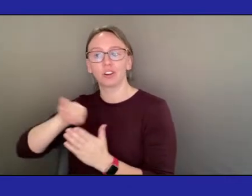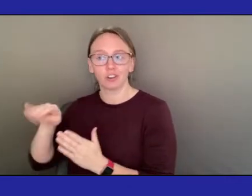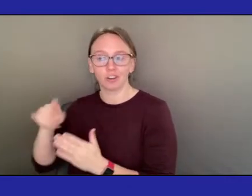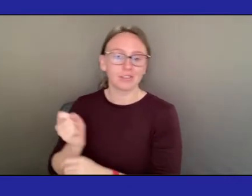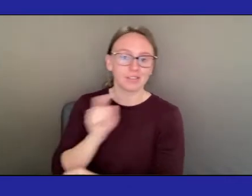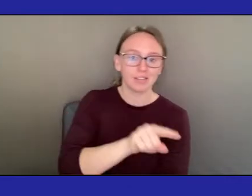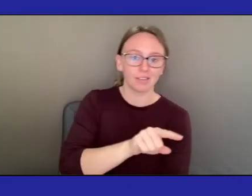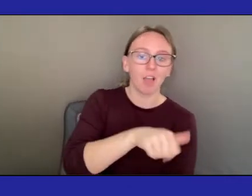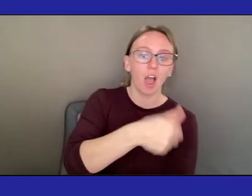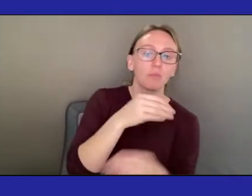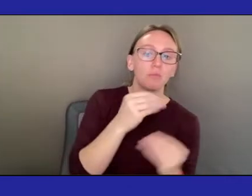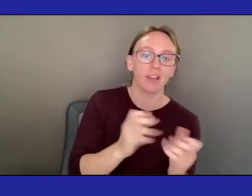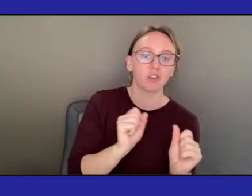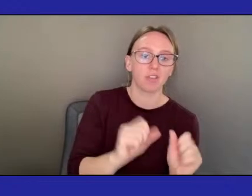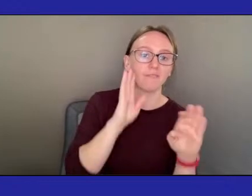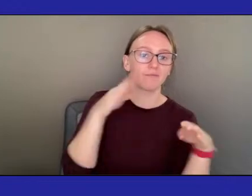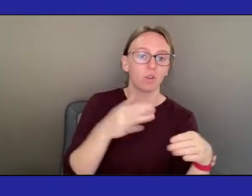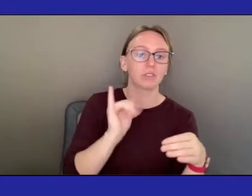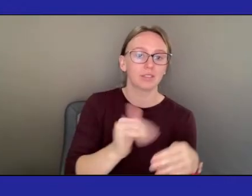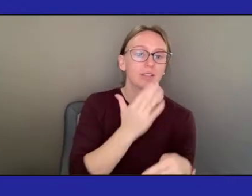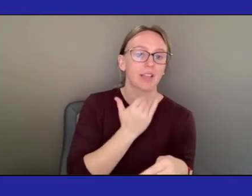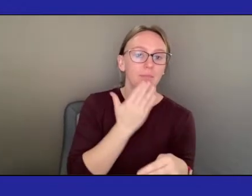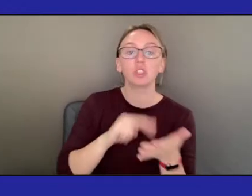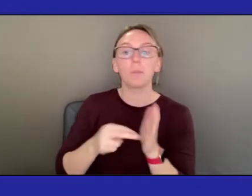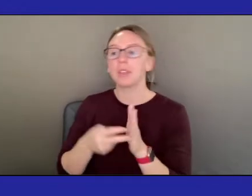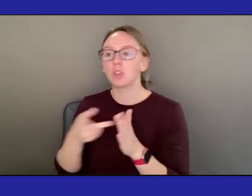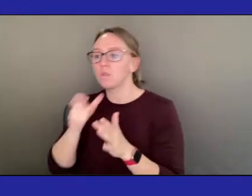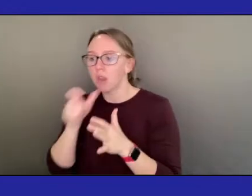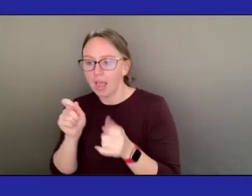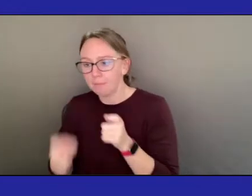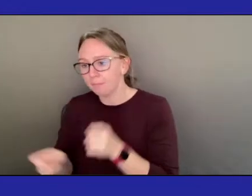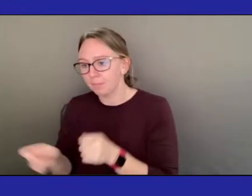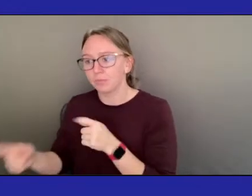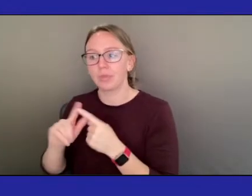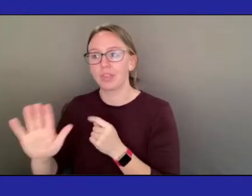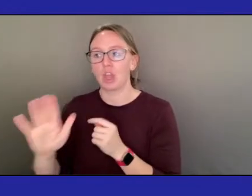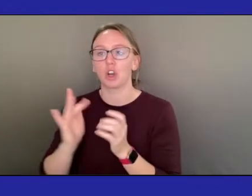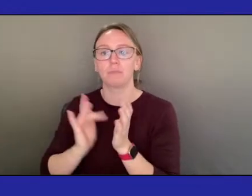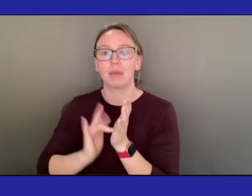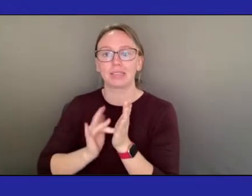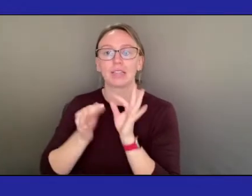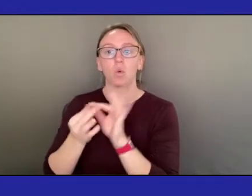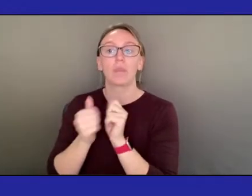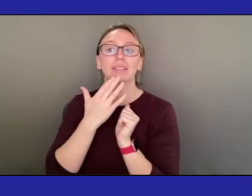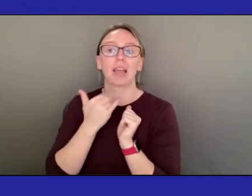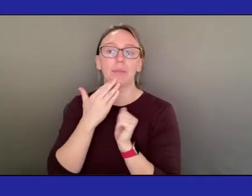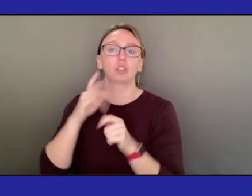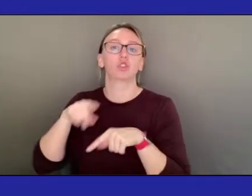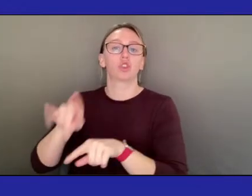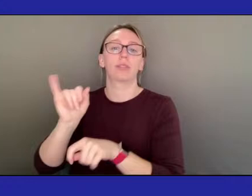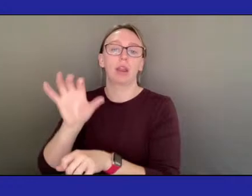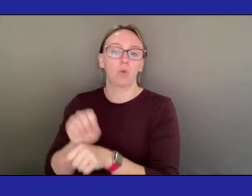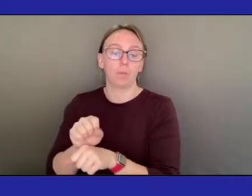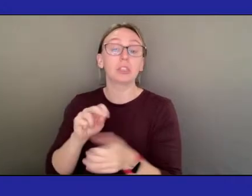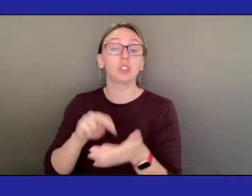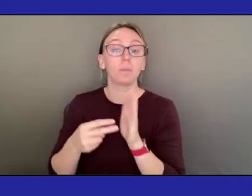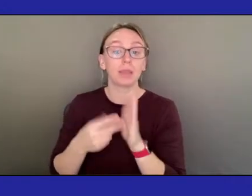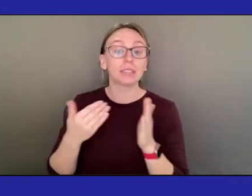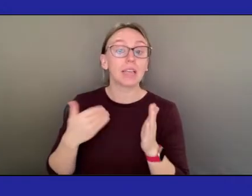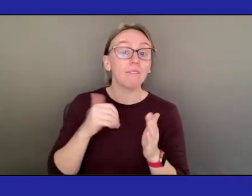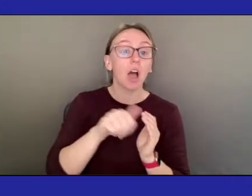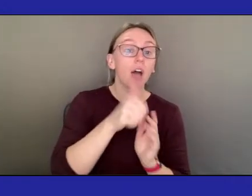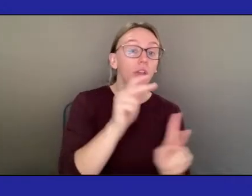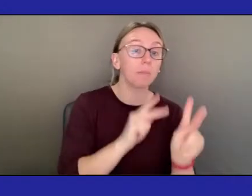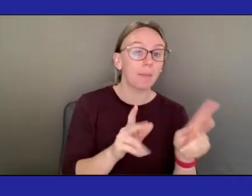medication on that particular visit. So I think having other people that can see the patient, like pharmacists, like chronic